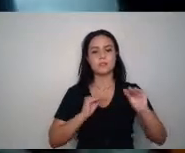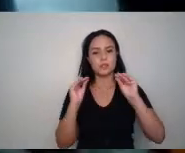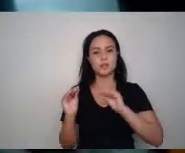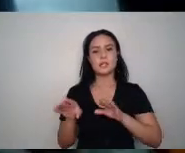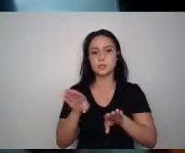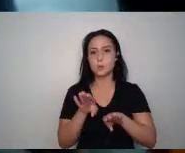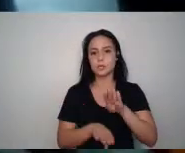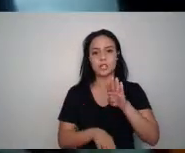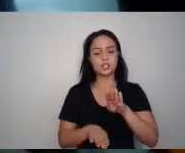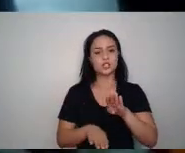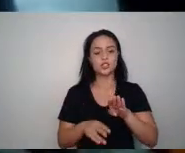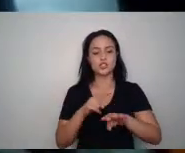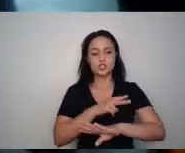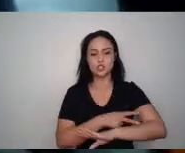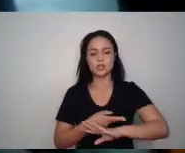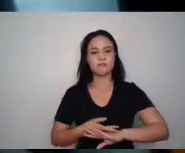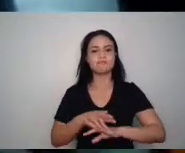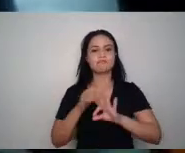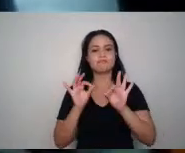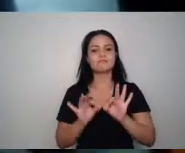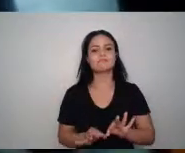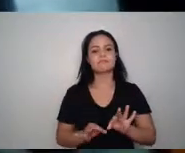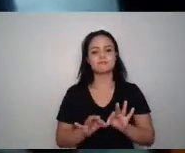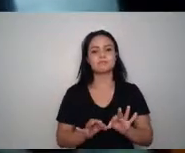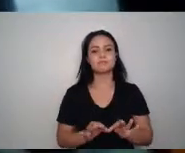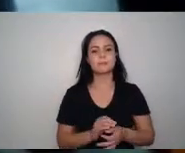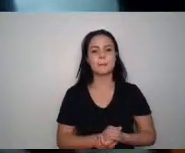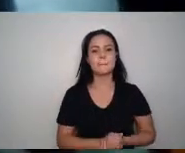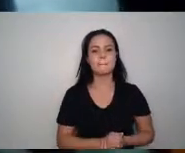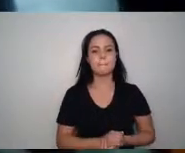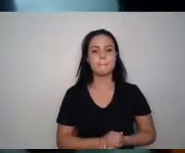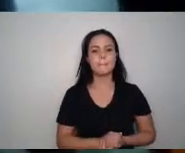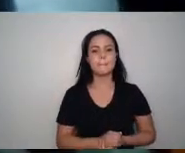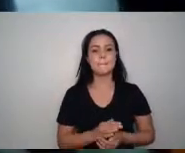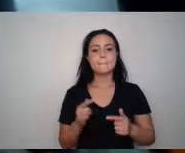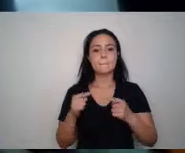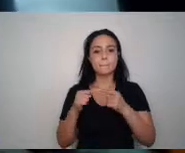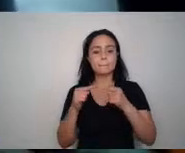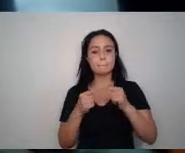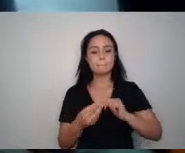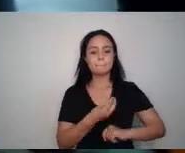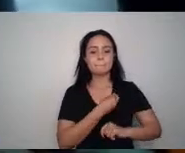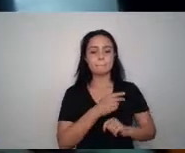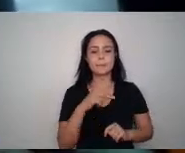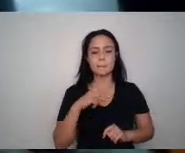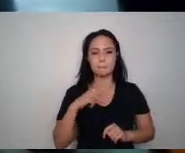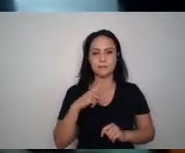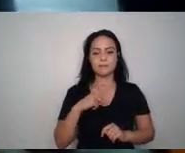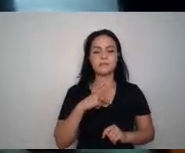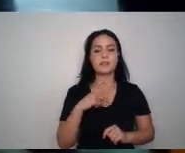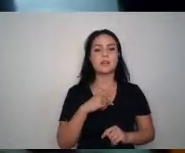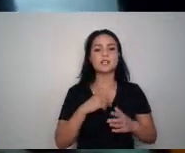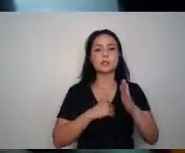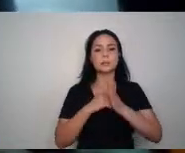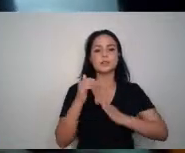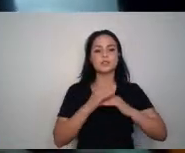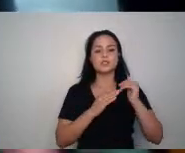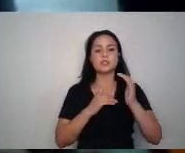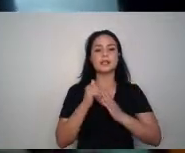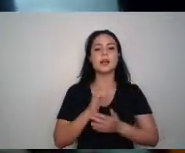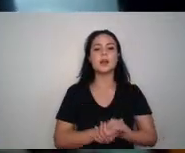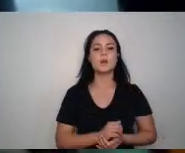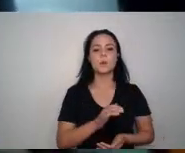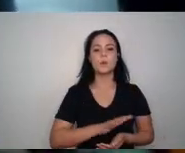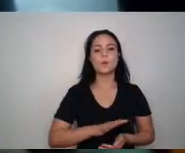increase, and basically gender inequality. And because they